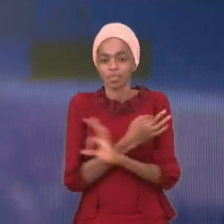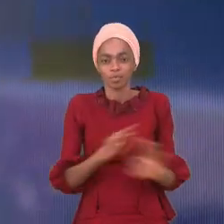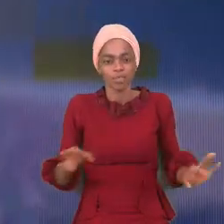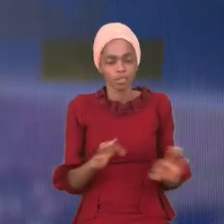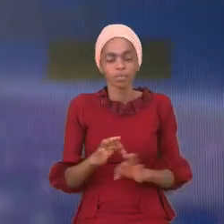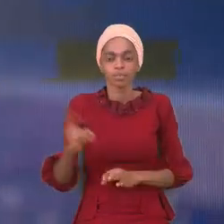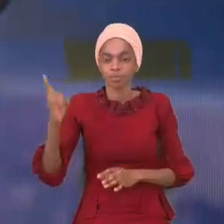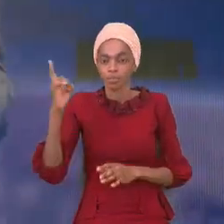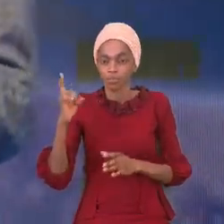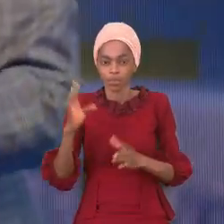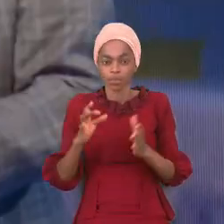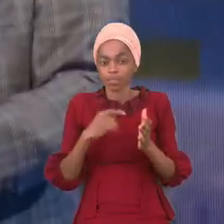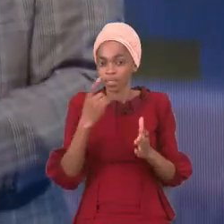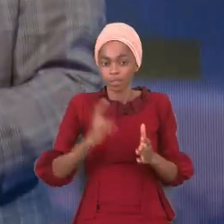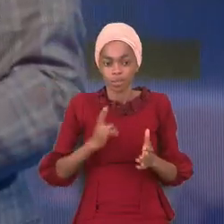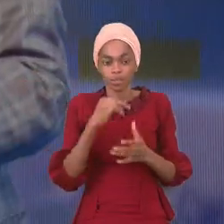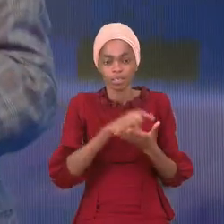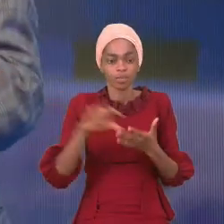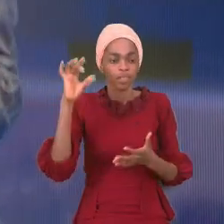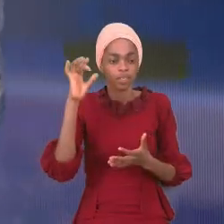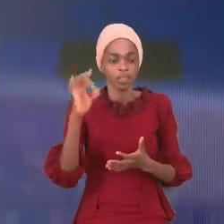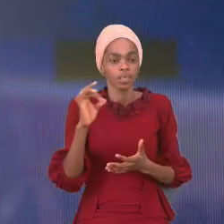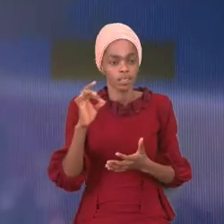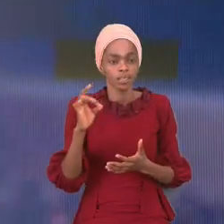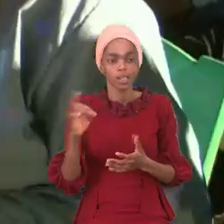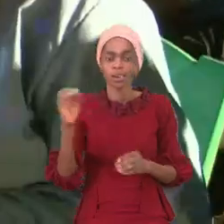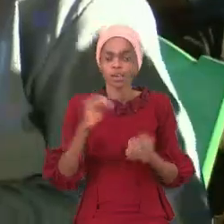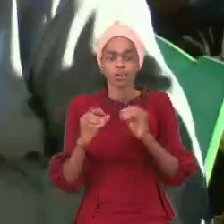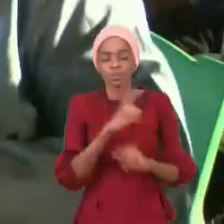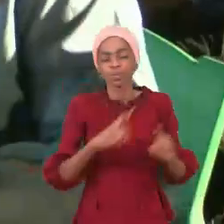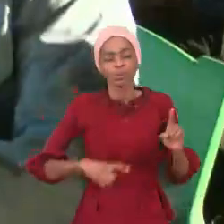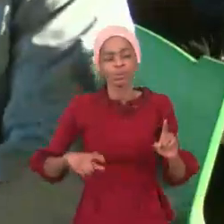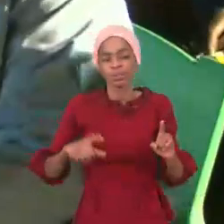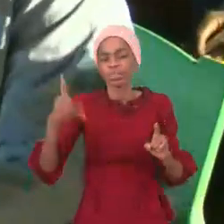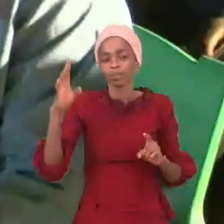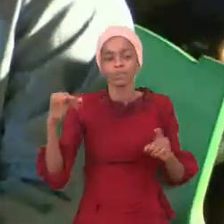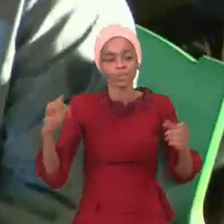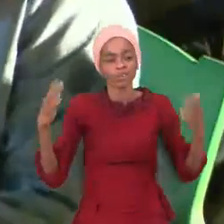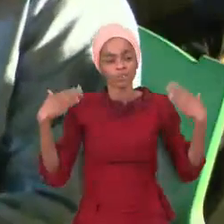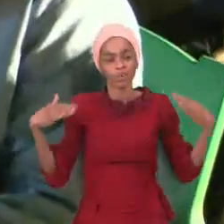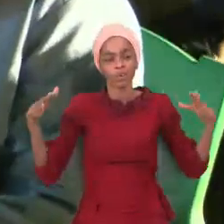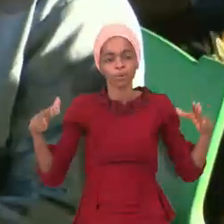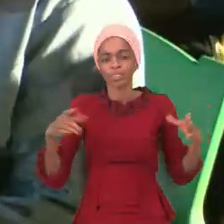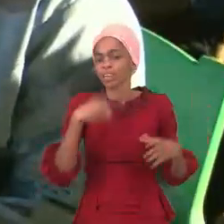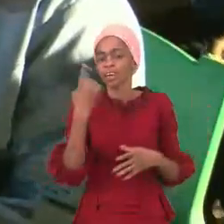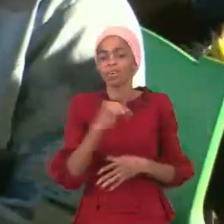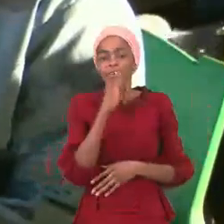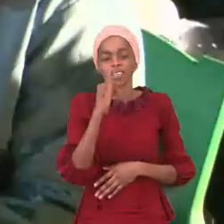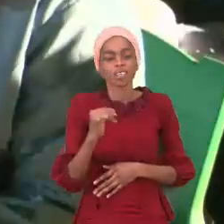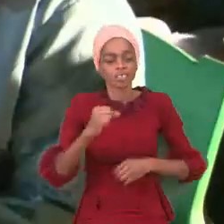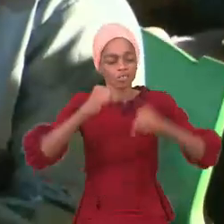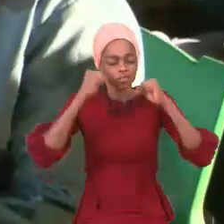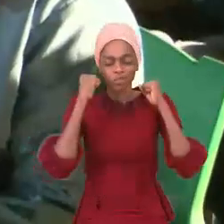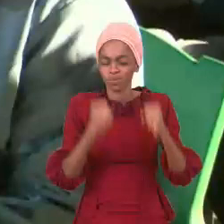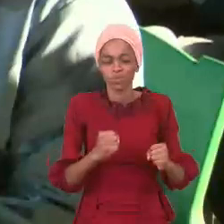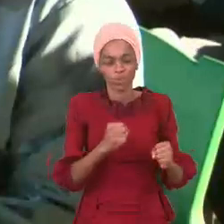tells us in verse 8, he says, so Lord God of hosts, who is a